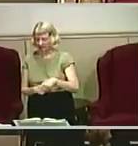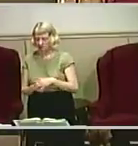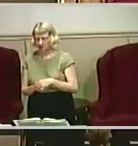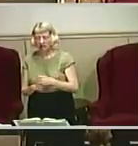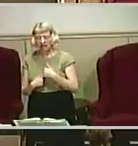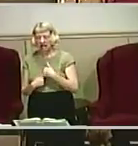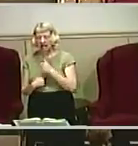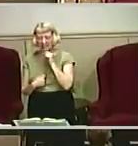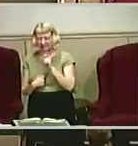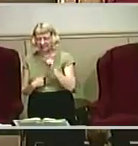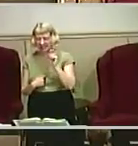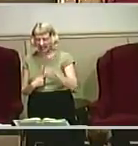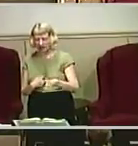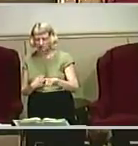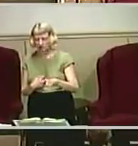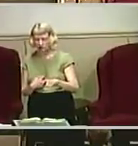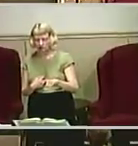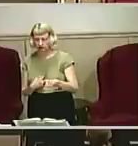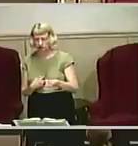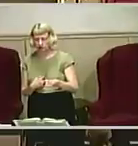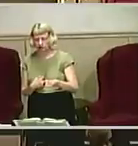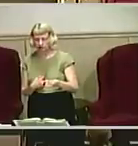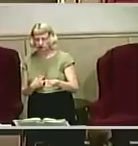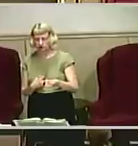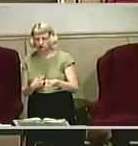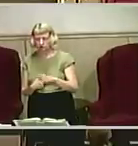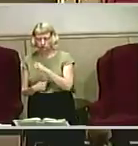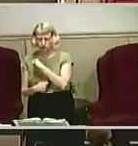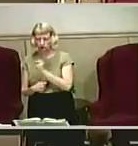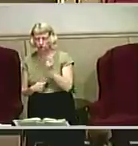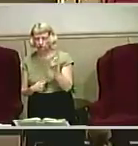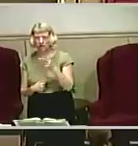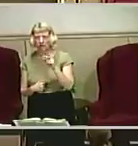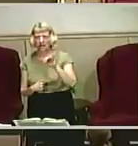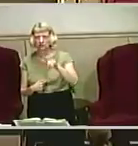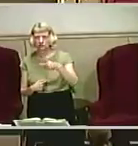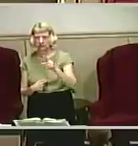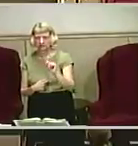I didn't have to get surgery on my throwing arm, like JT.